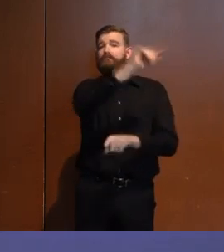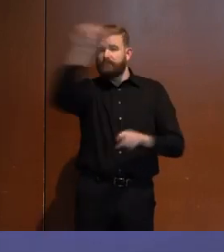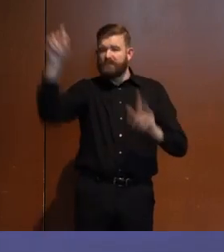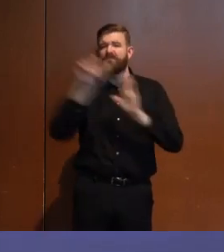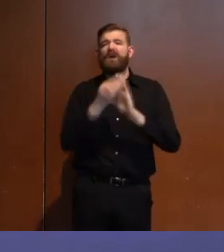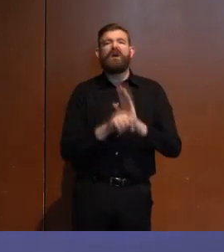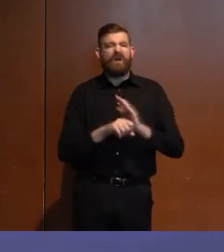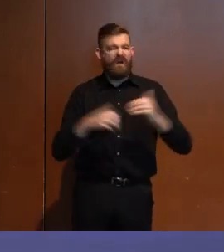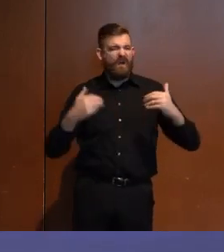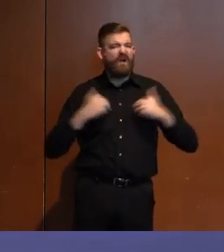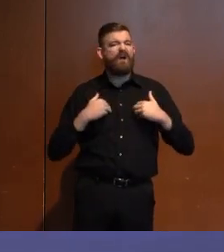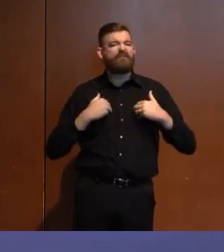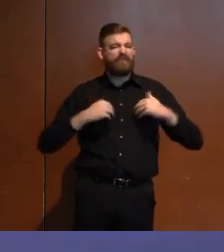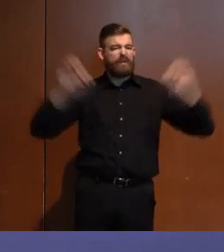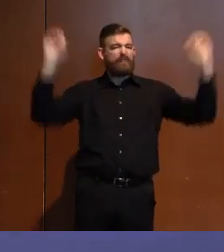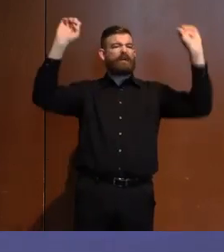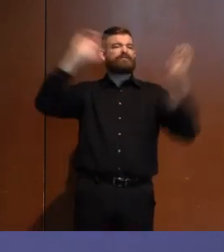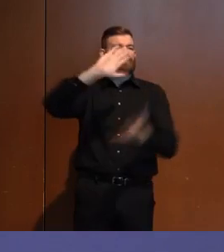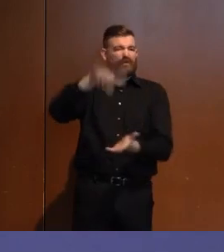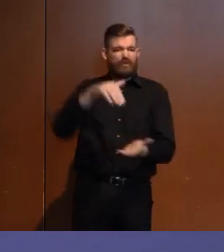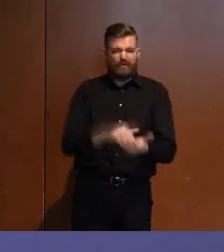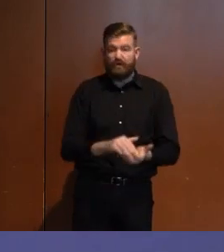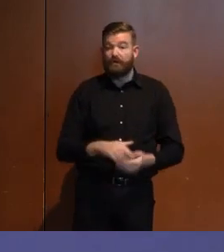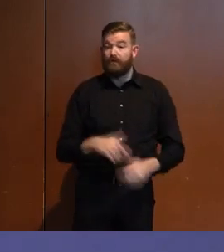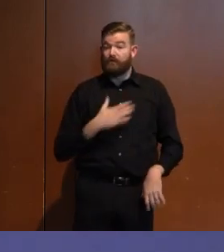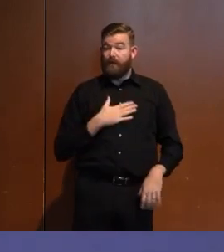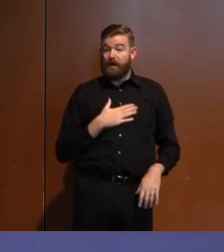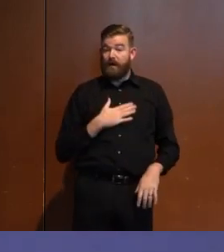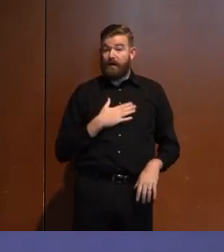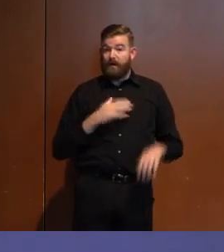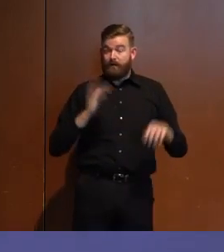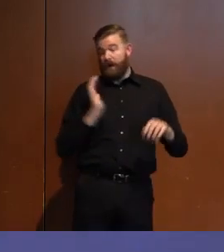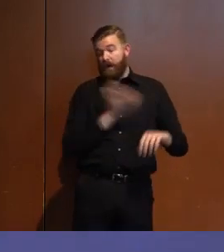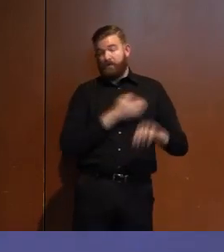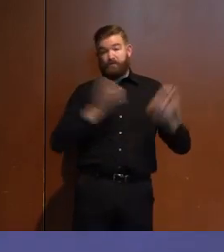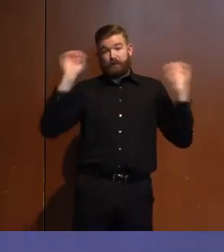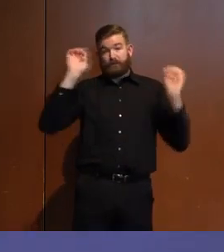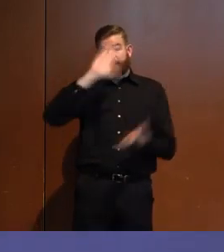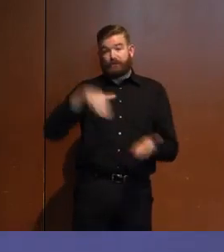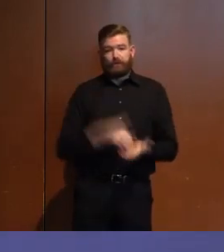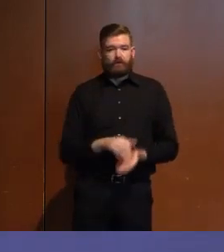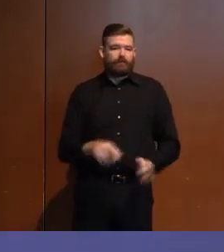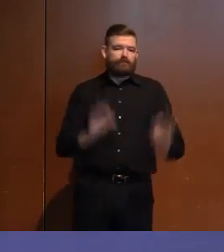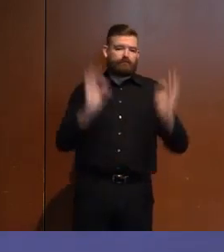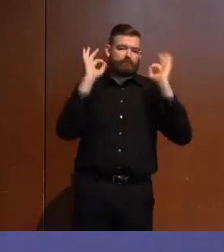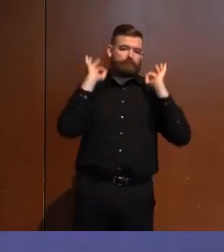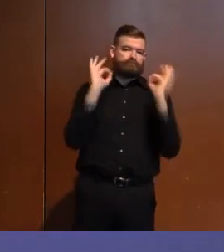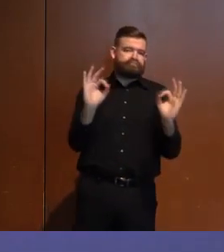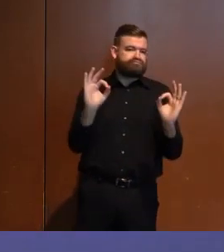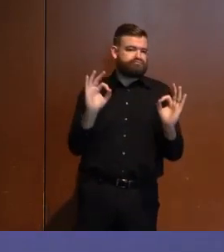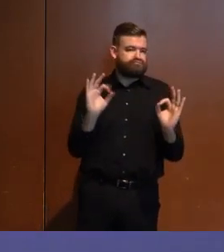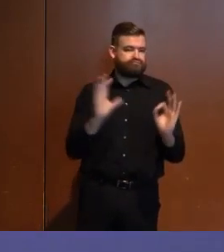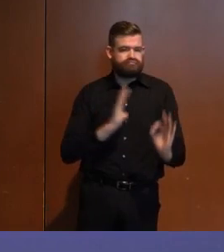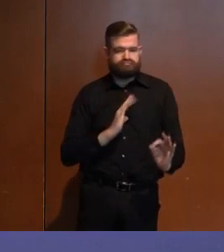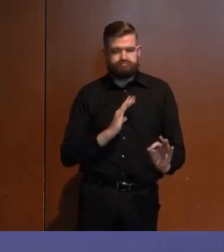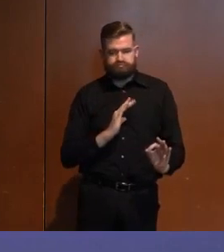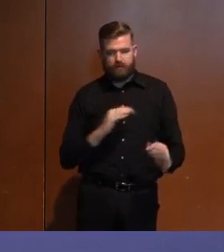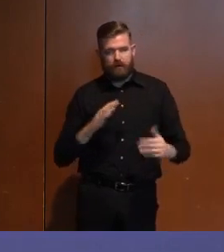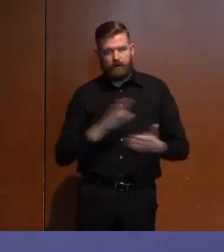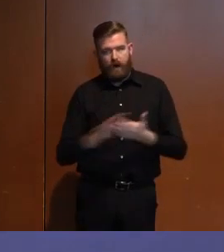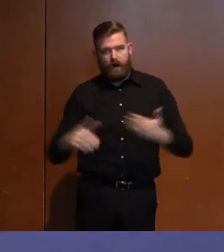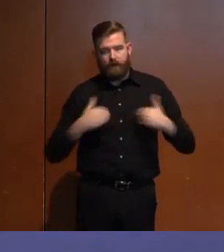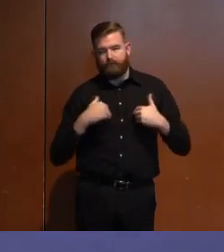there these days as well. And this is really important, and these guys can attest to this. You've got around social distancing, obviously.